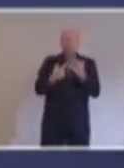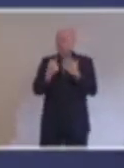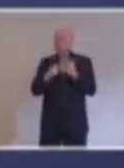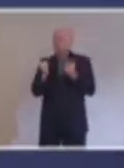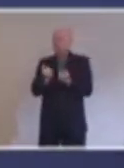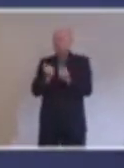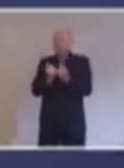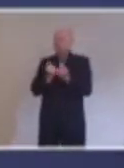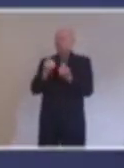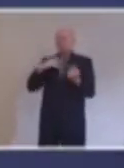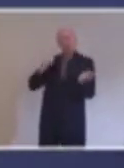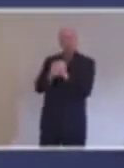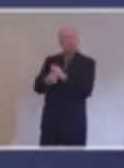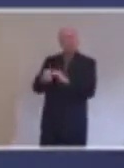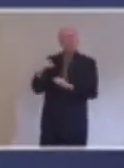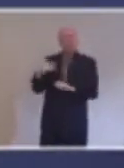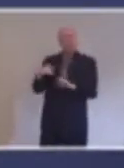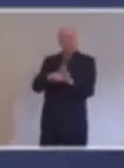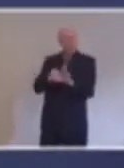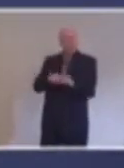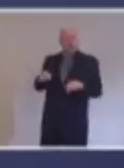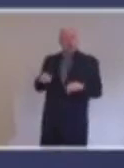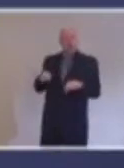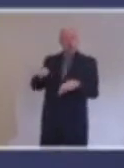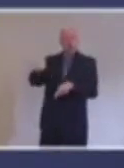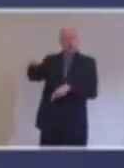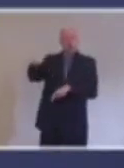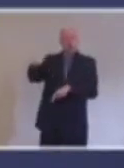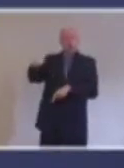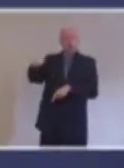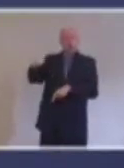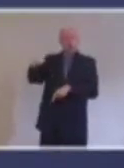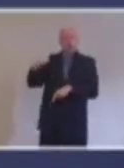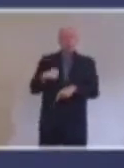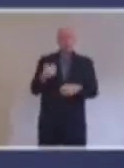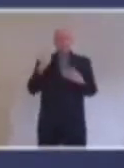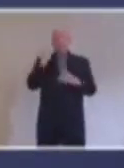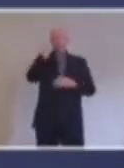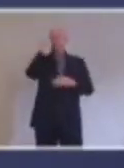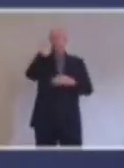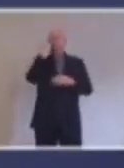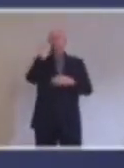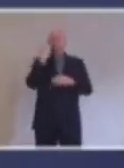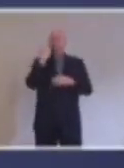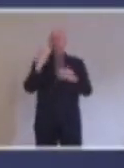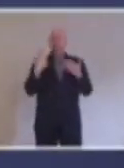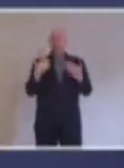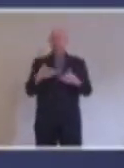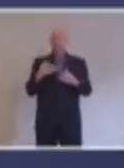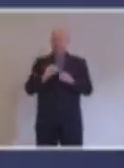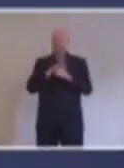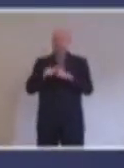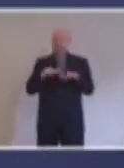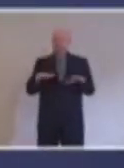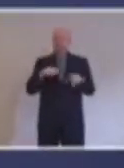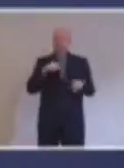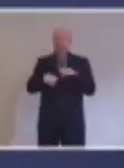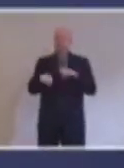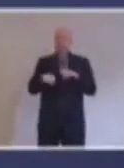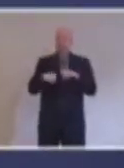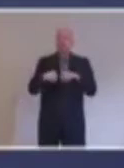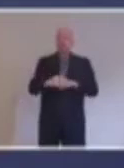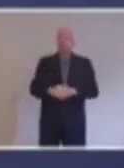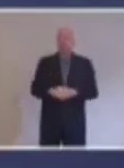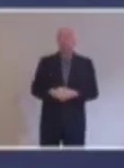young people. And so I want to take further an idea that we've tried in the pandemic and to explore the value